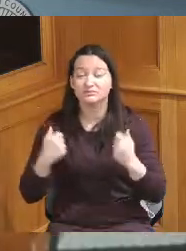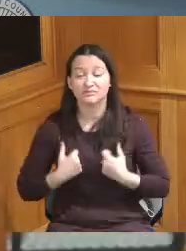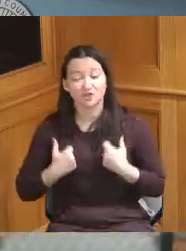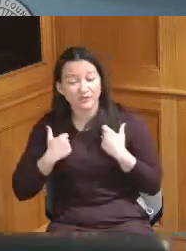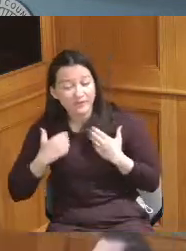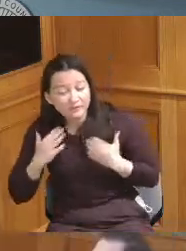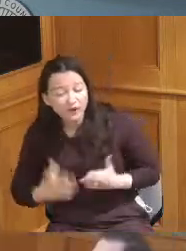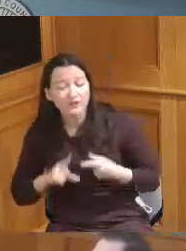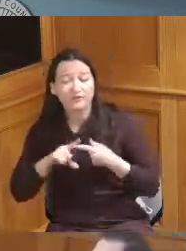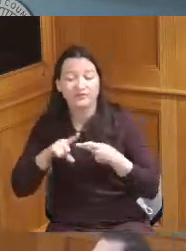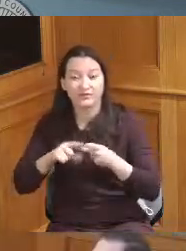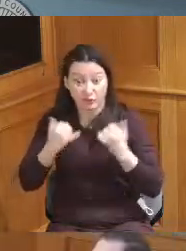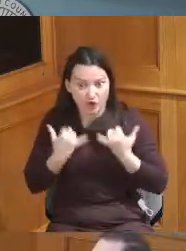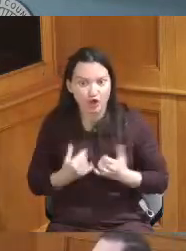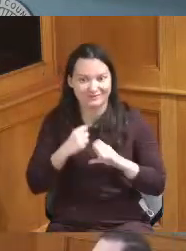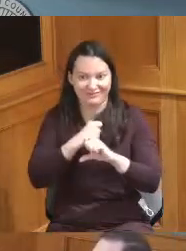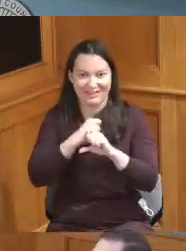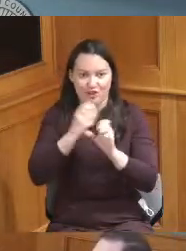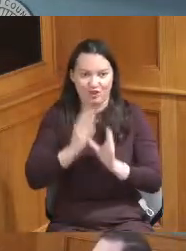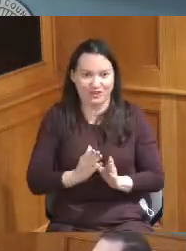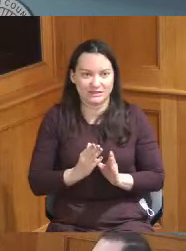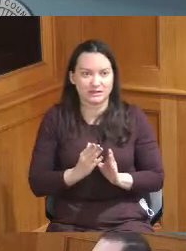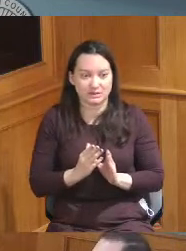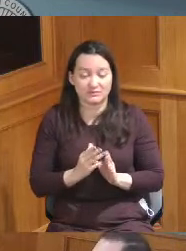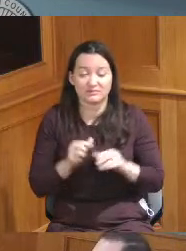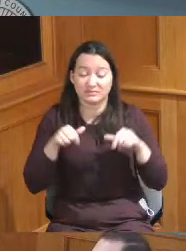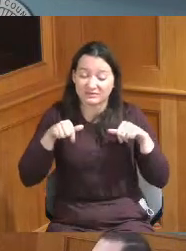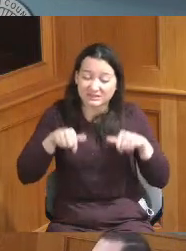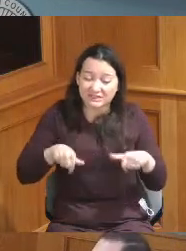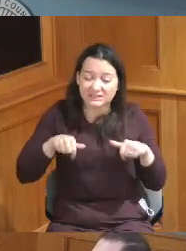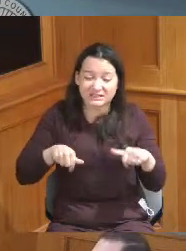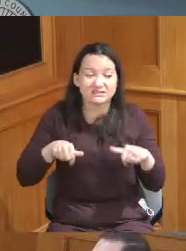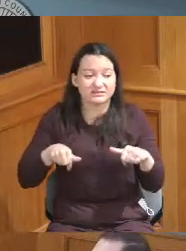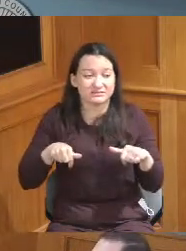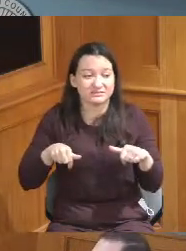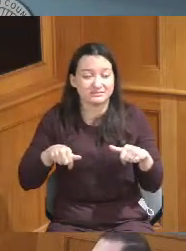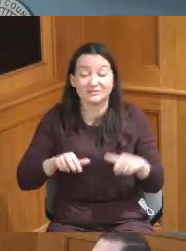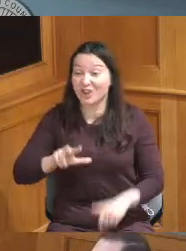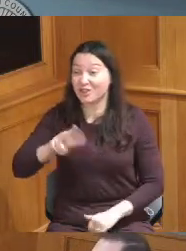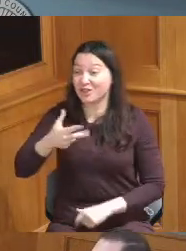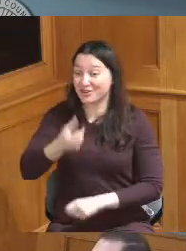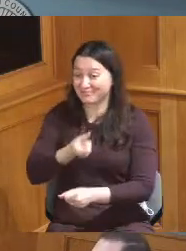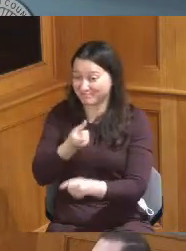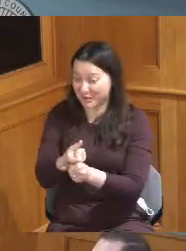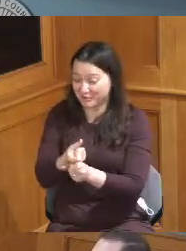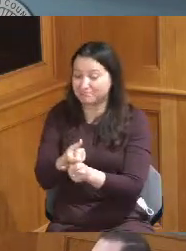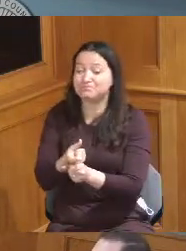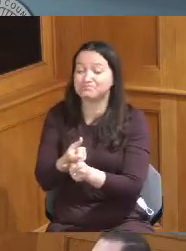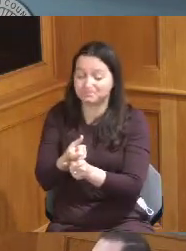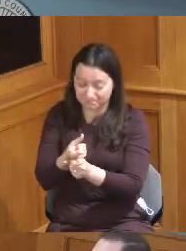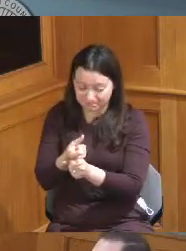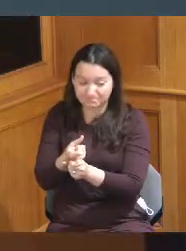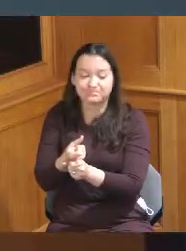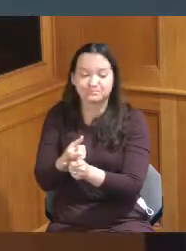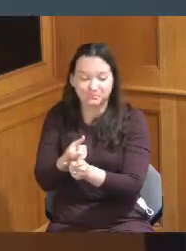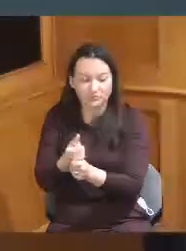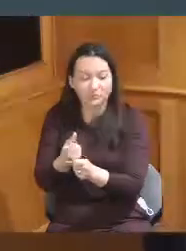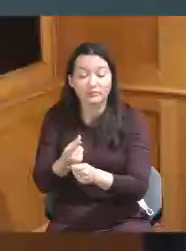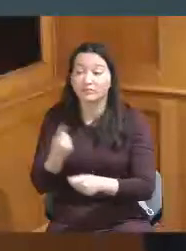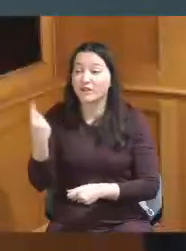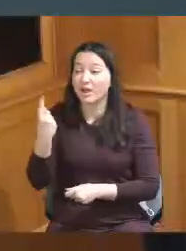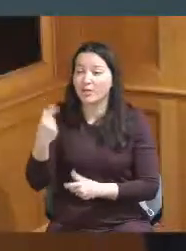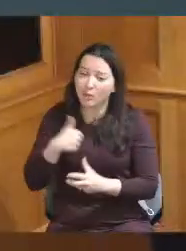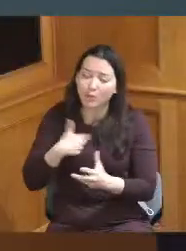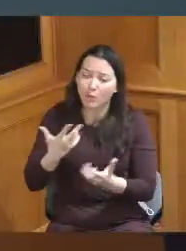survivors, fighters, and this is our third year. And one of the things we want